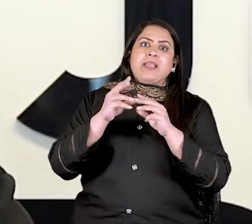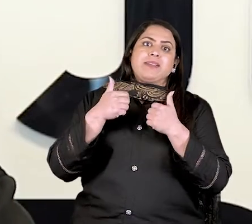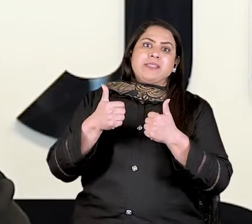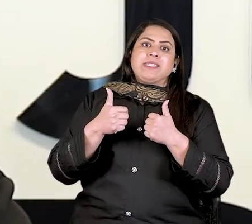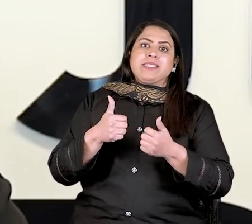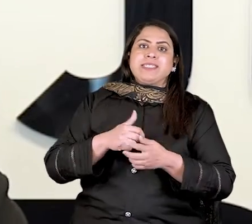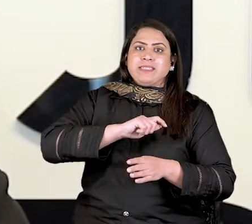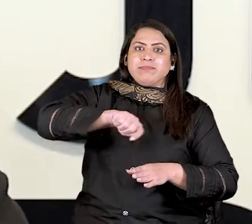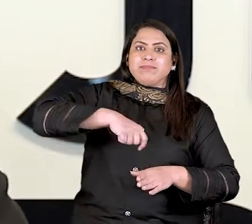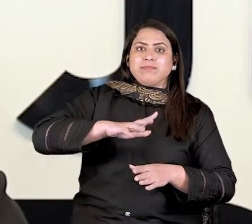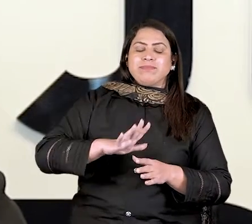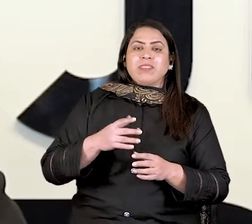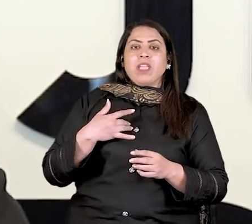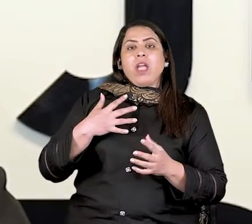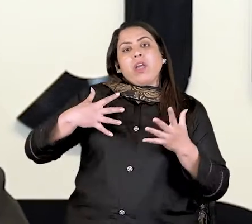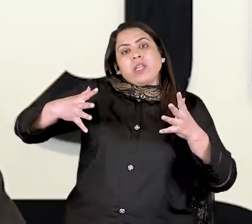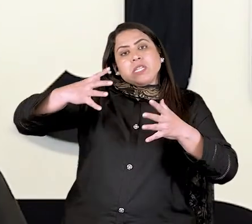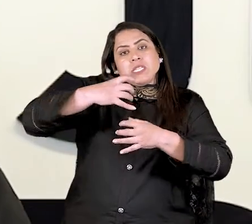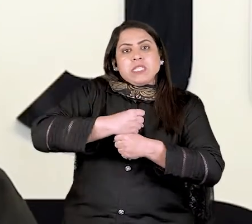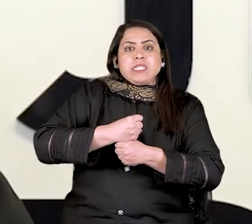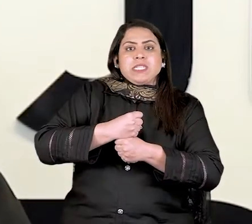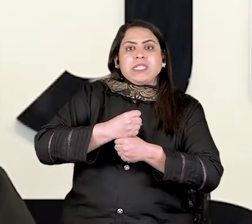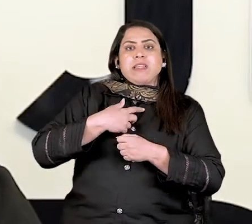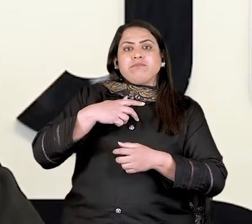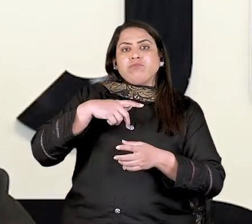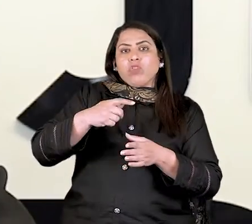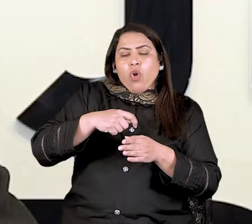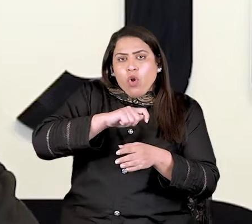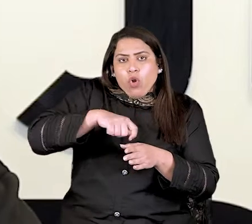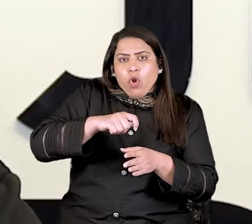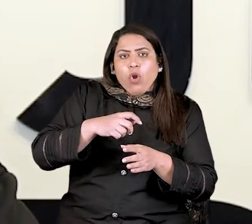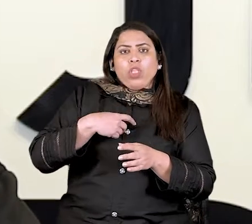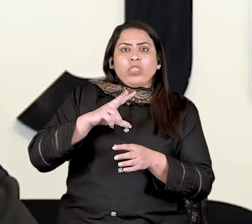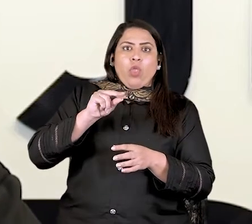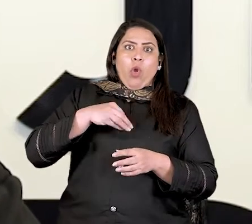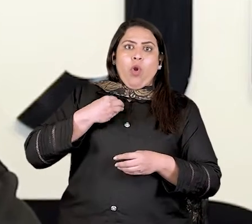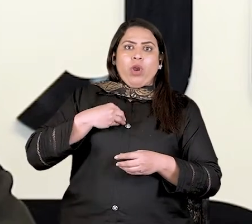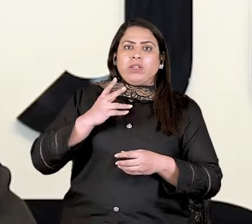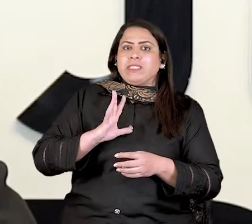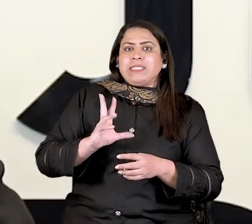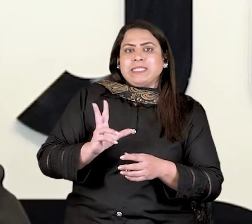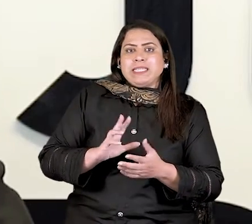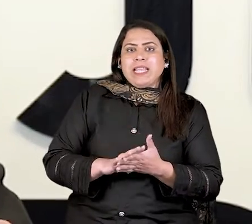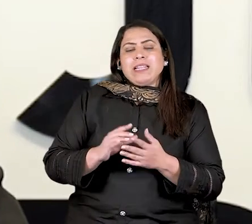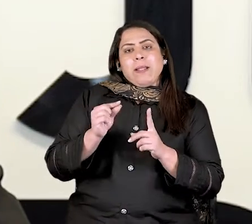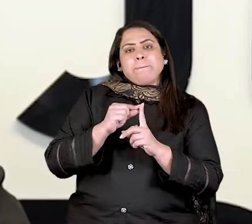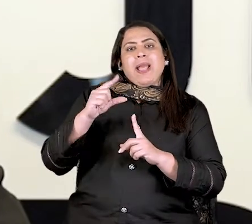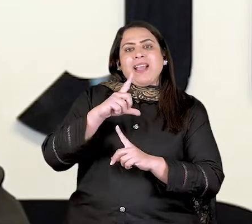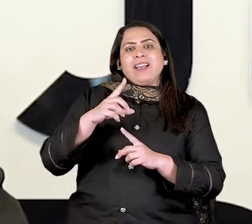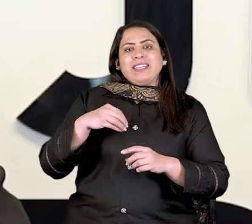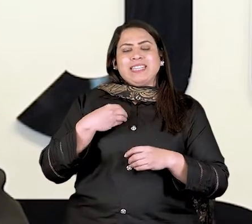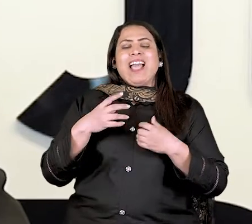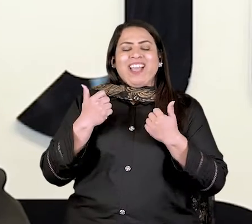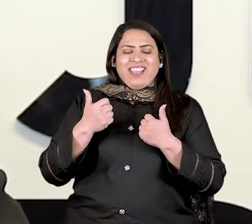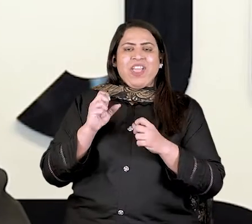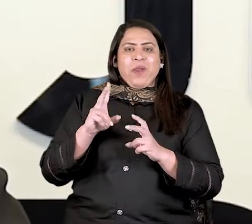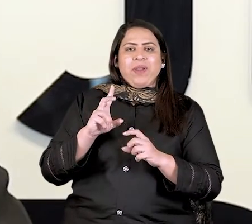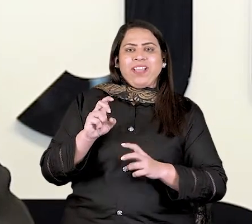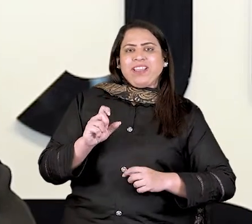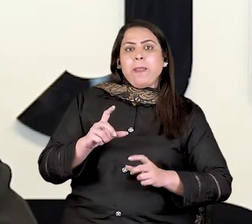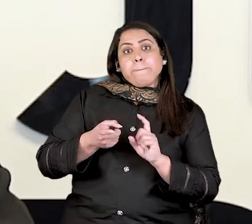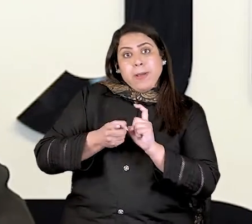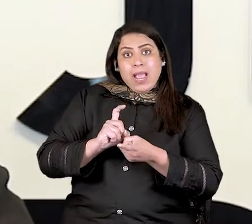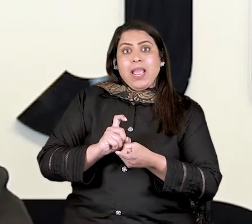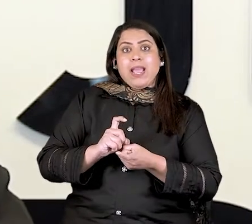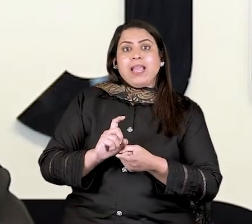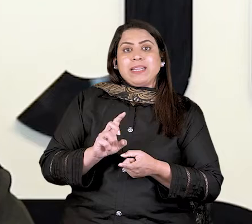stuff. Amazing. So we sort of talked about, he's like not interested in going to Pakistan.